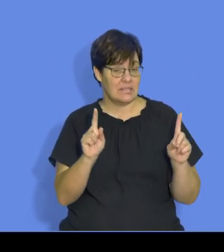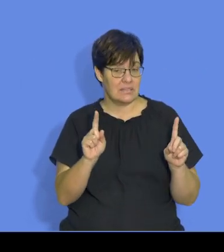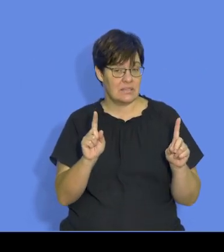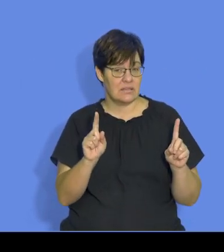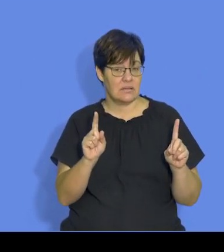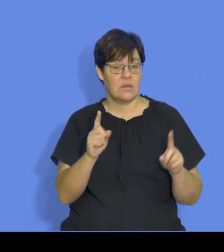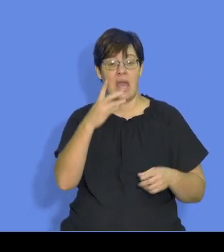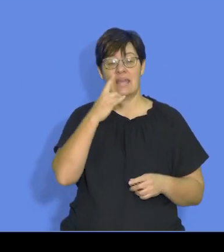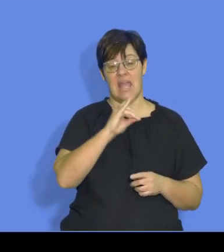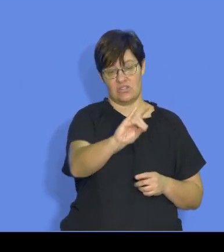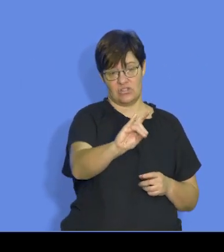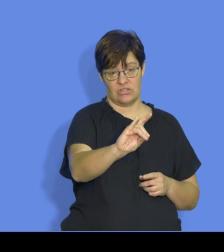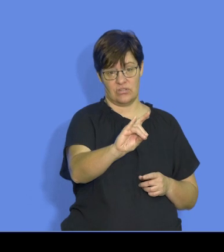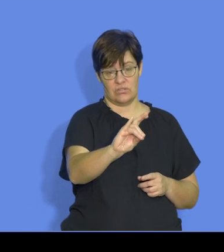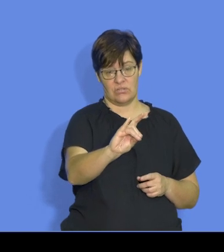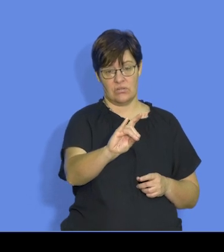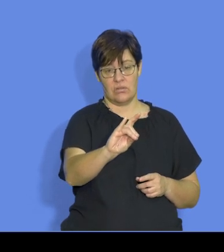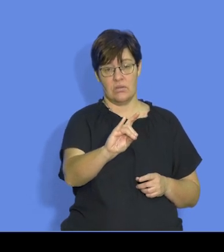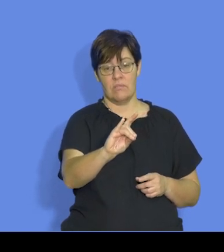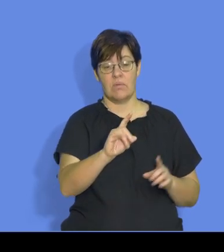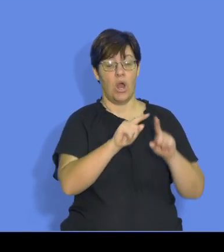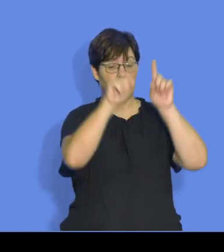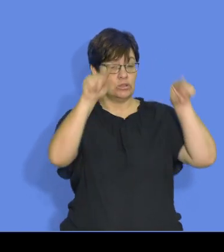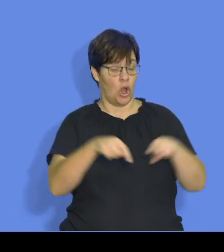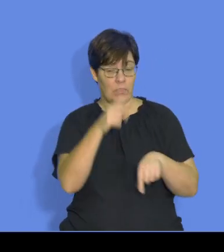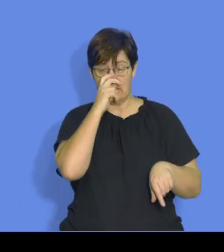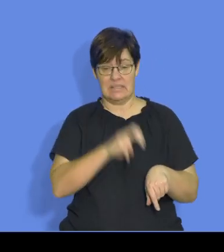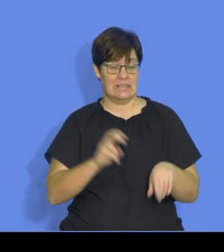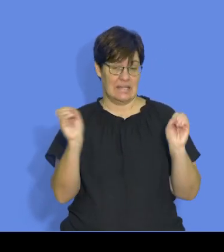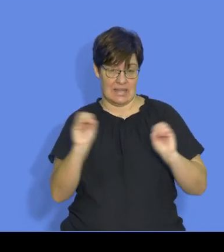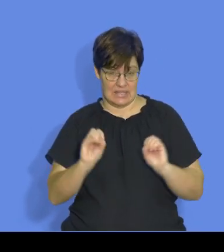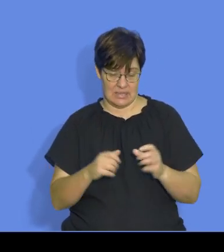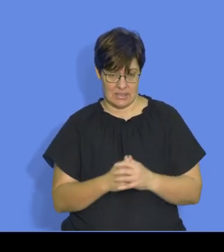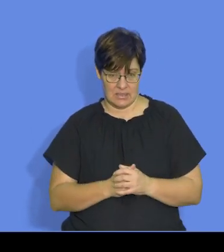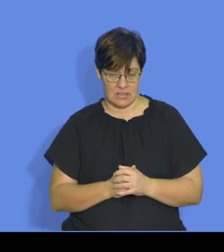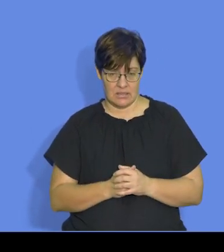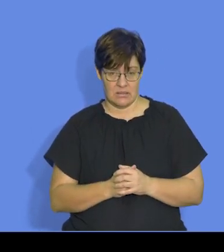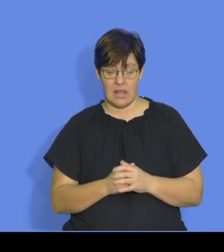cash and do not require any documentation. Right. Who are we dealing with?